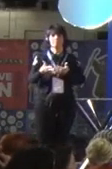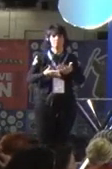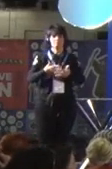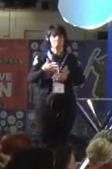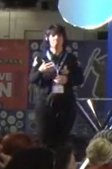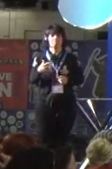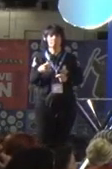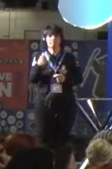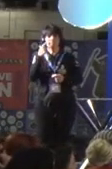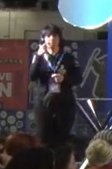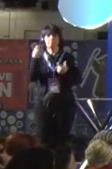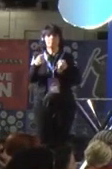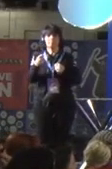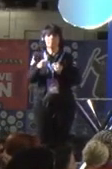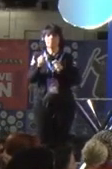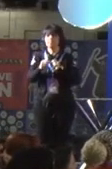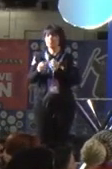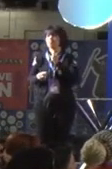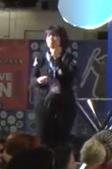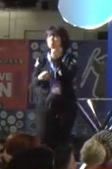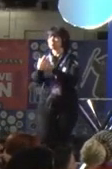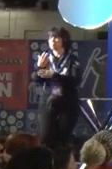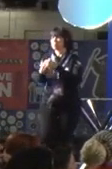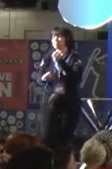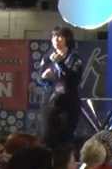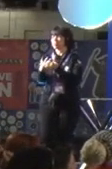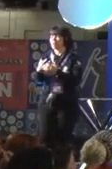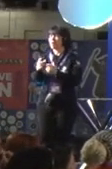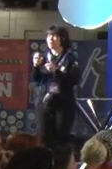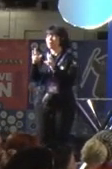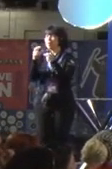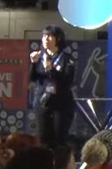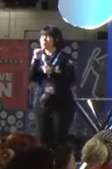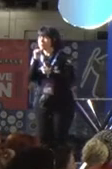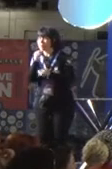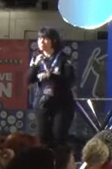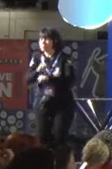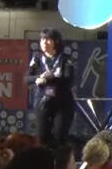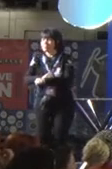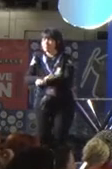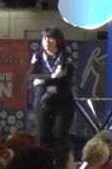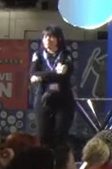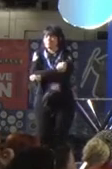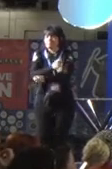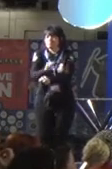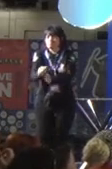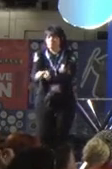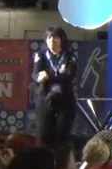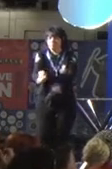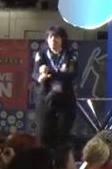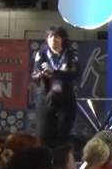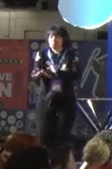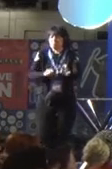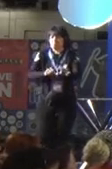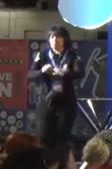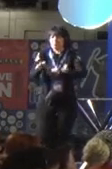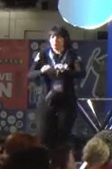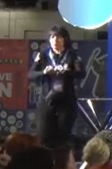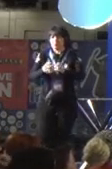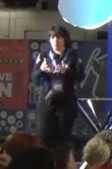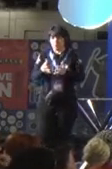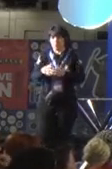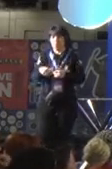to grow a thicker skin. I've had to be rigorous with myself to say, I put that on one side. I